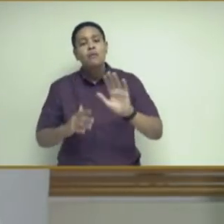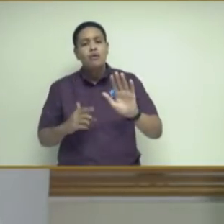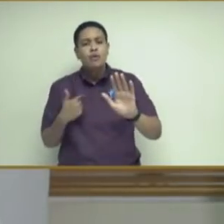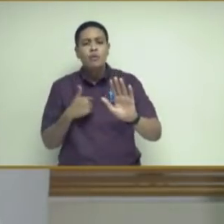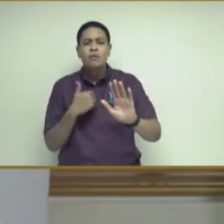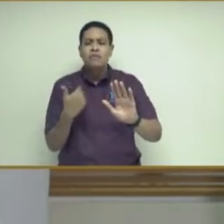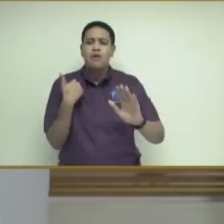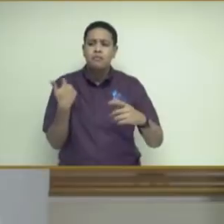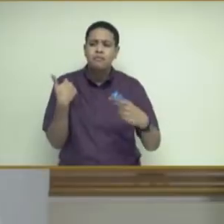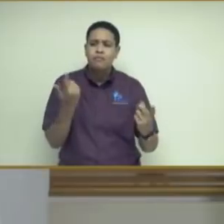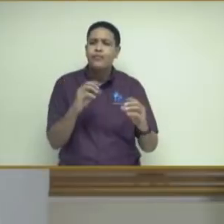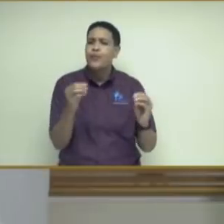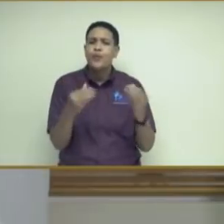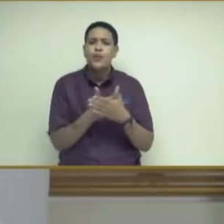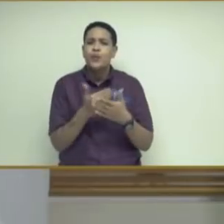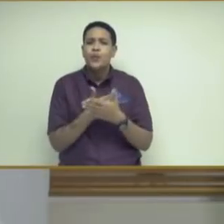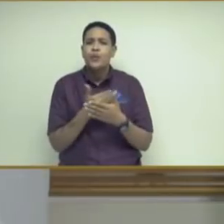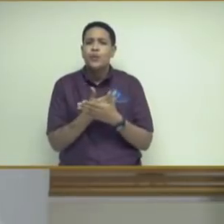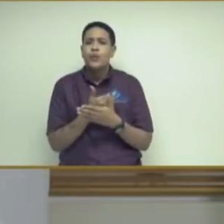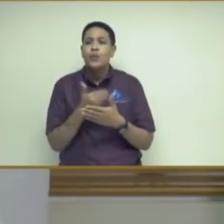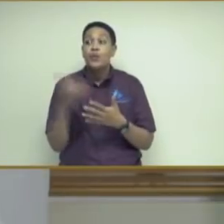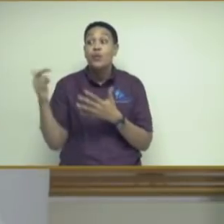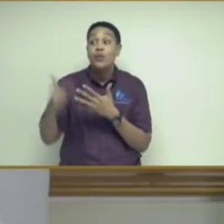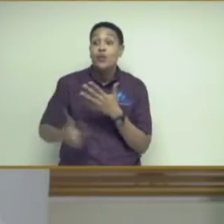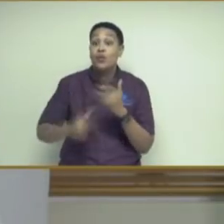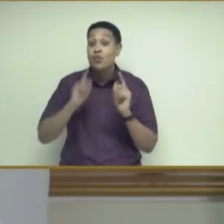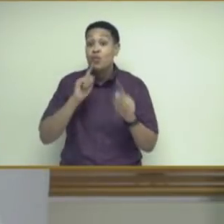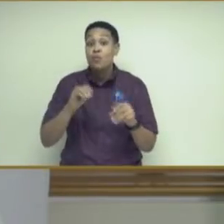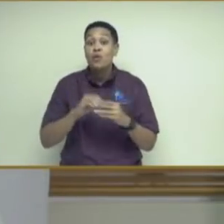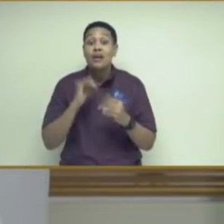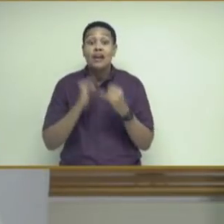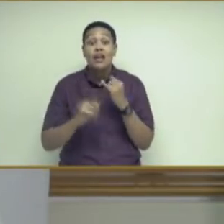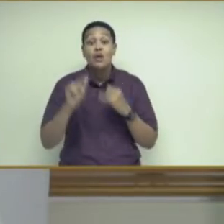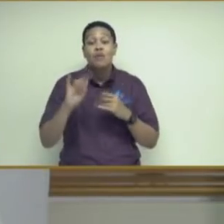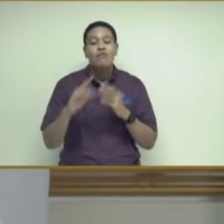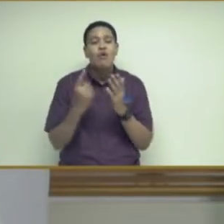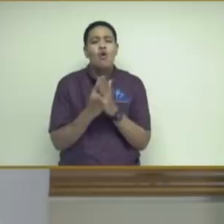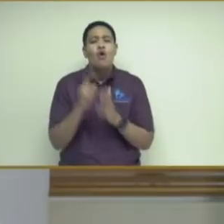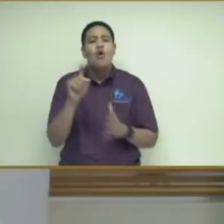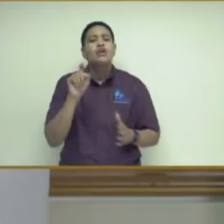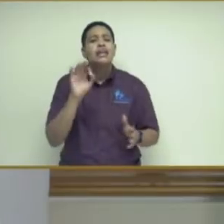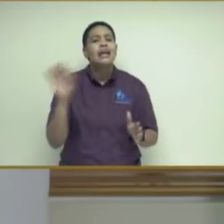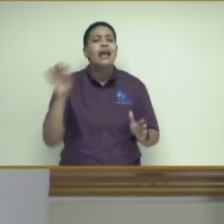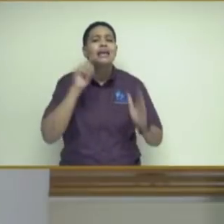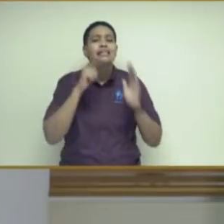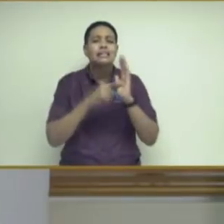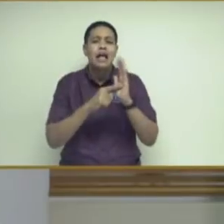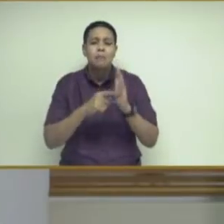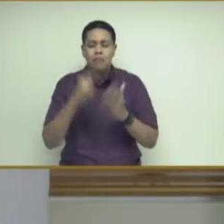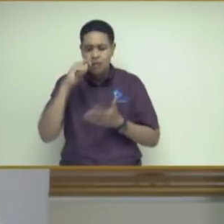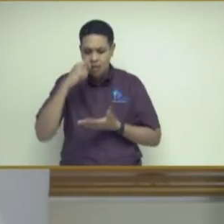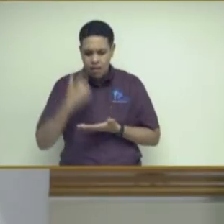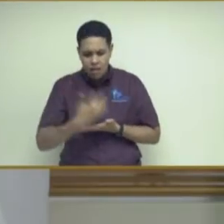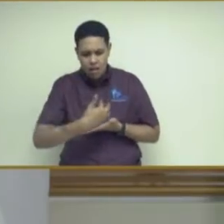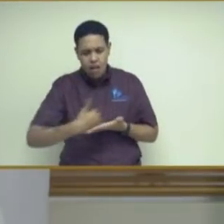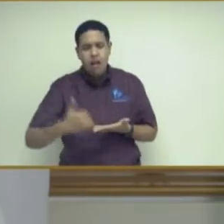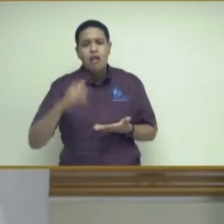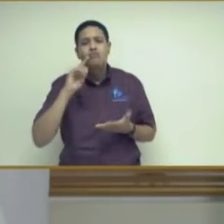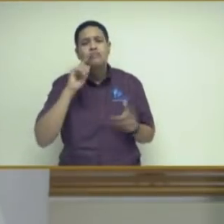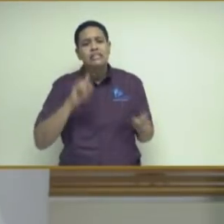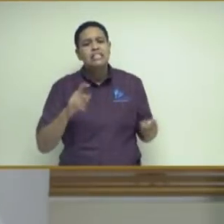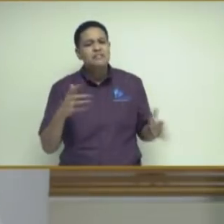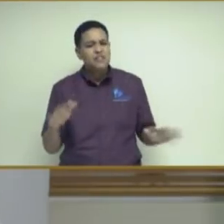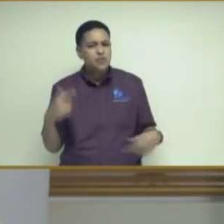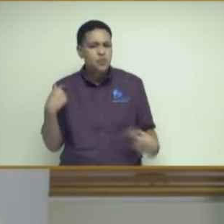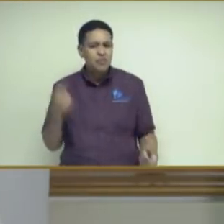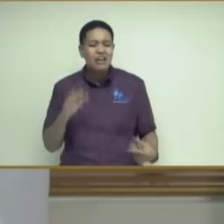have had no new case to report in the last 24 hours, 199 samples tested, 7 additional